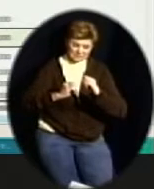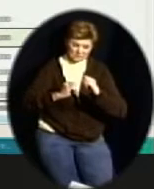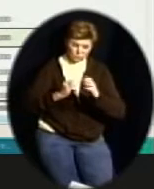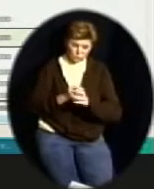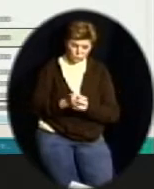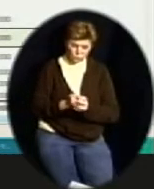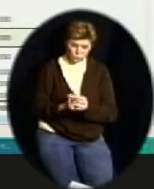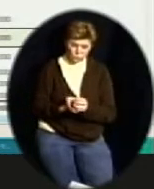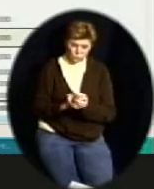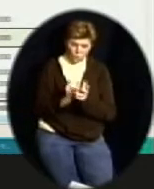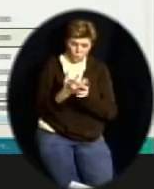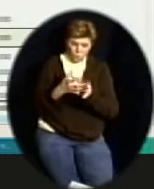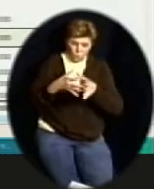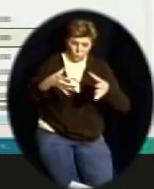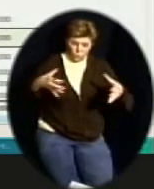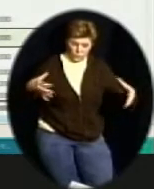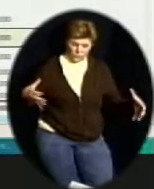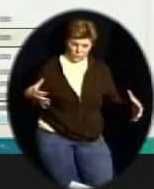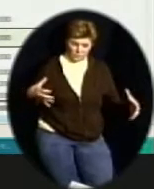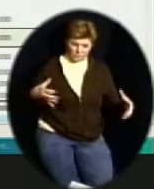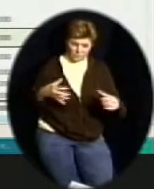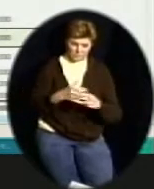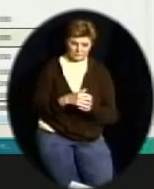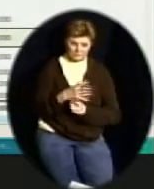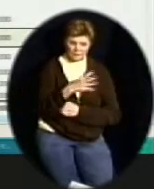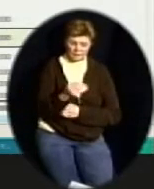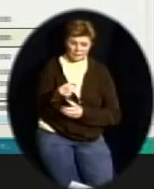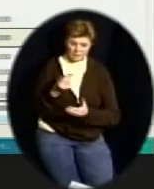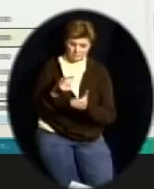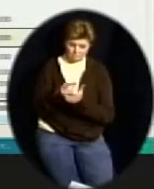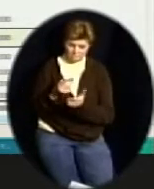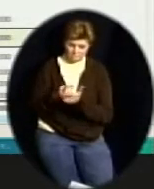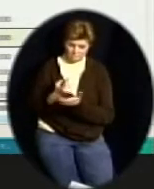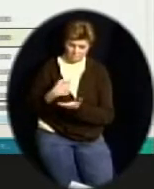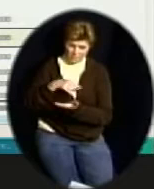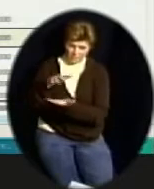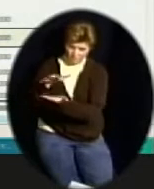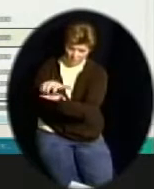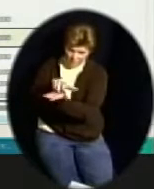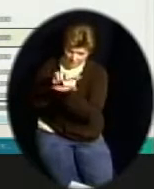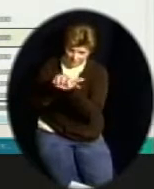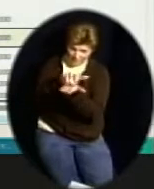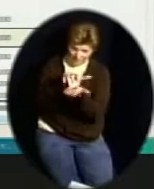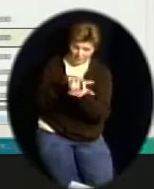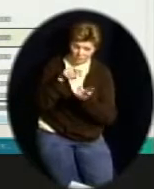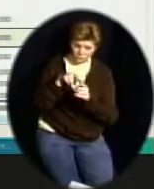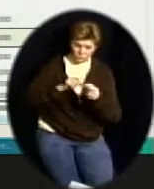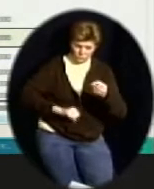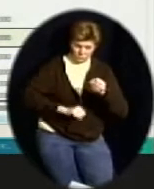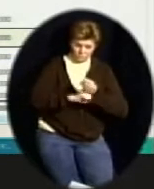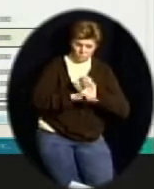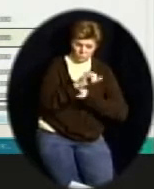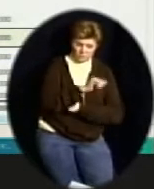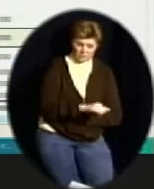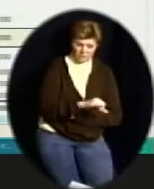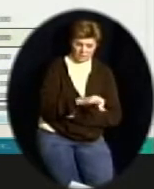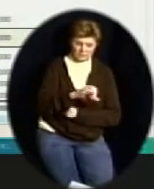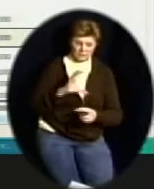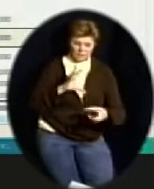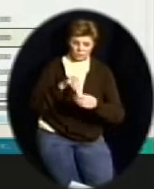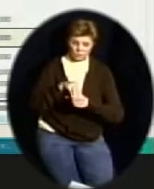levy, the dollars that would be coming in to support this particular fund over a 4-year period. We've included some cash reserves here